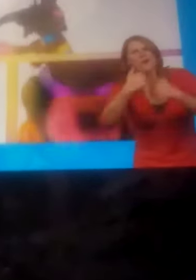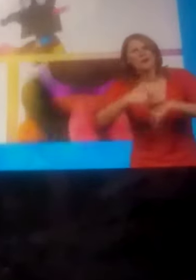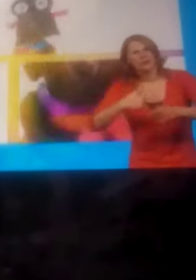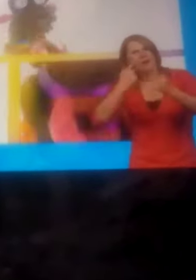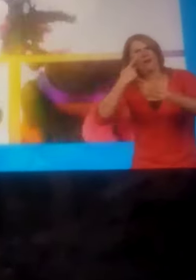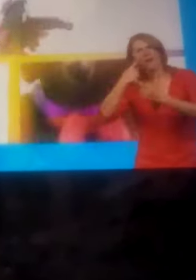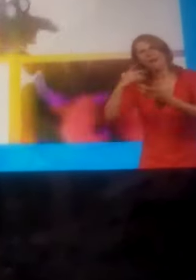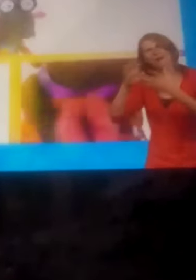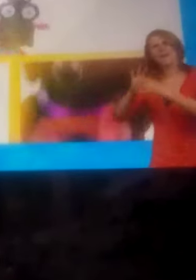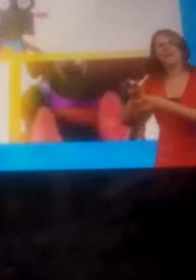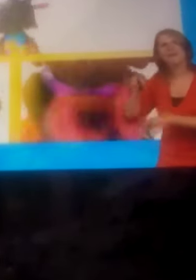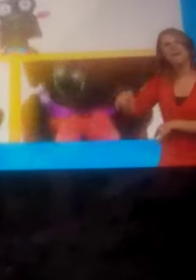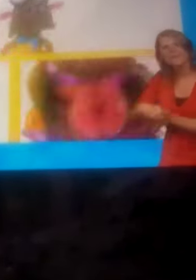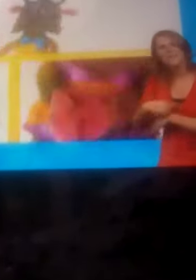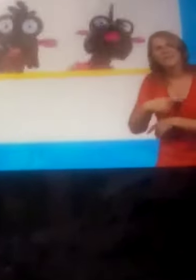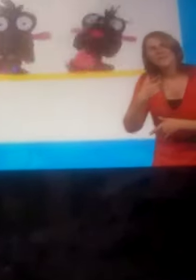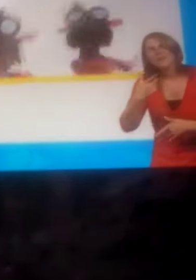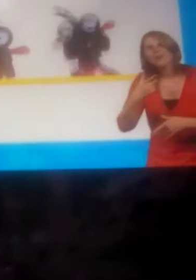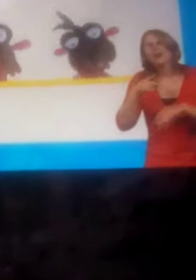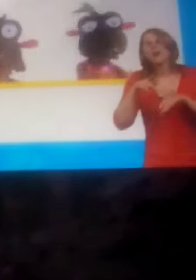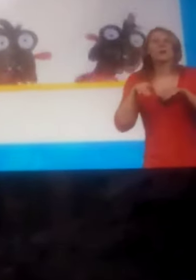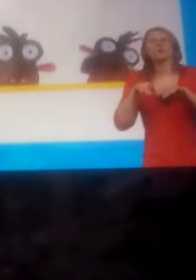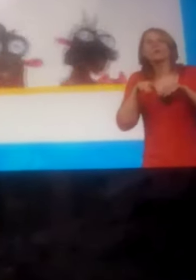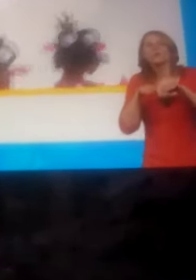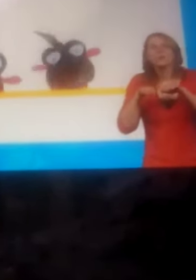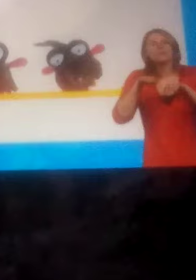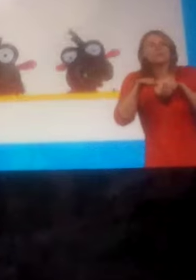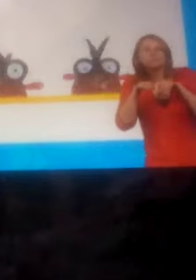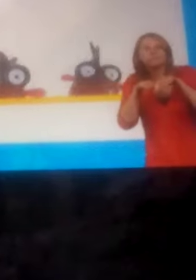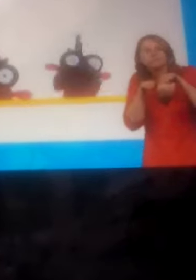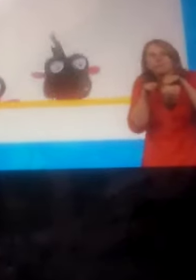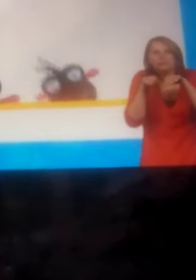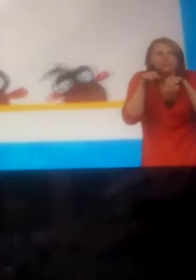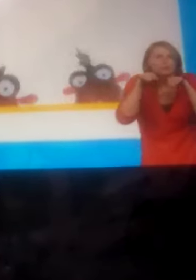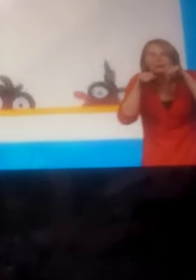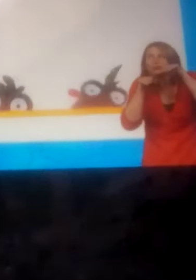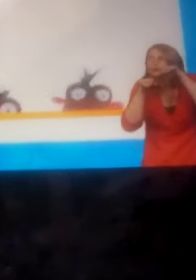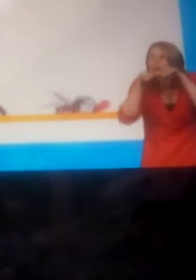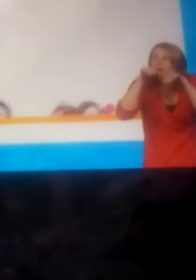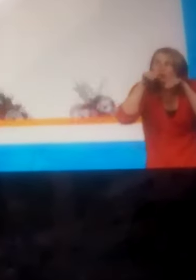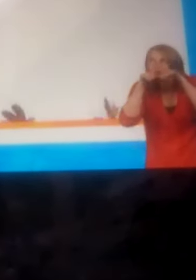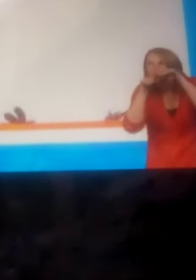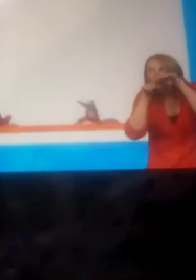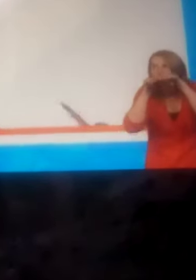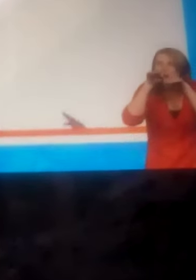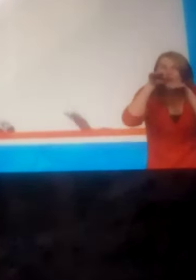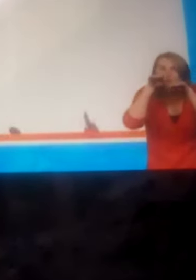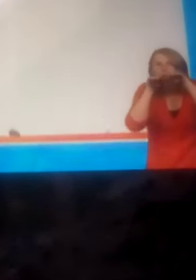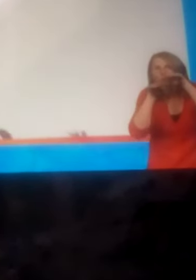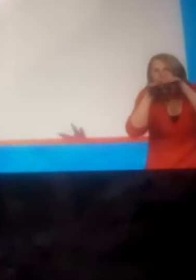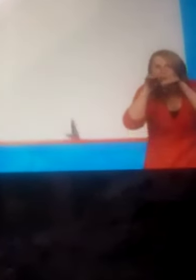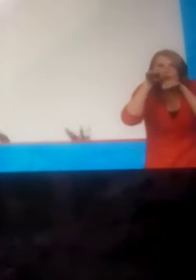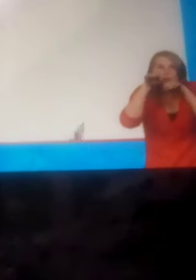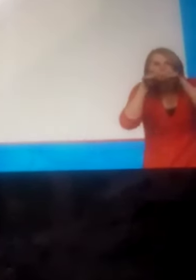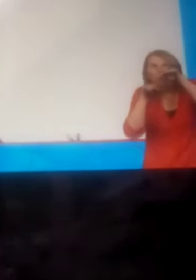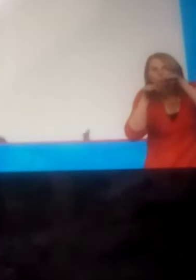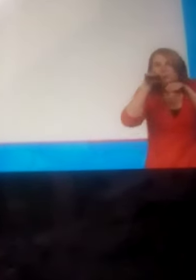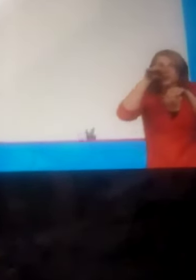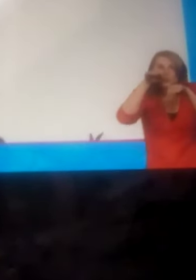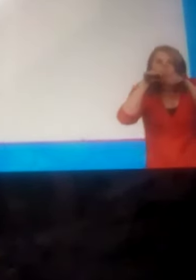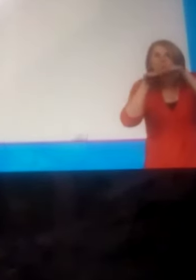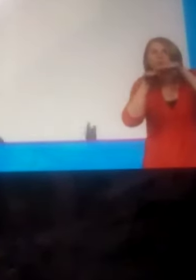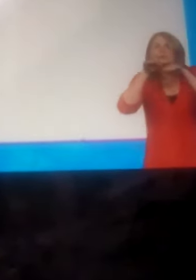Check it out, y'all. How low can you go? Can you go down low? All the way to the floor. How low can